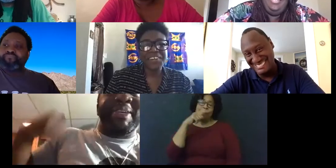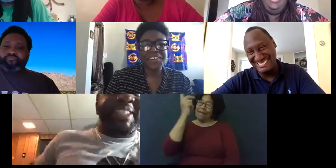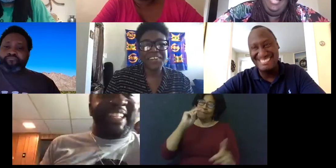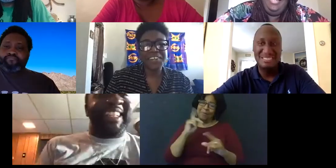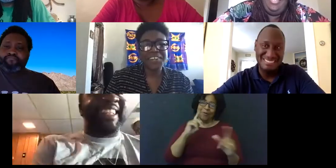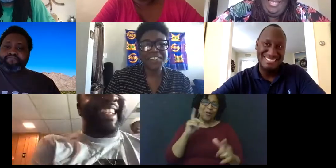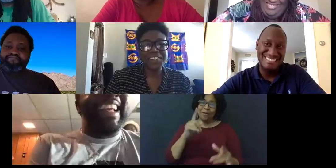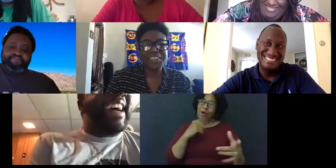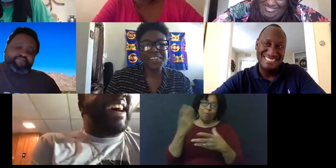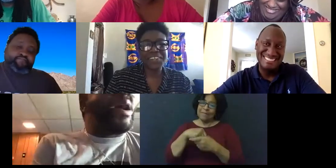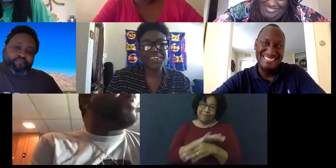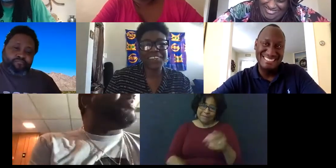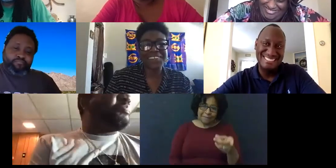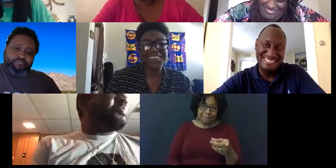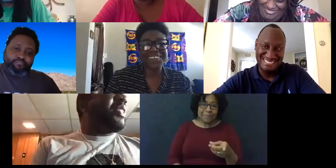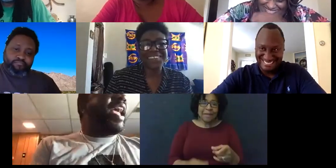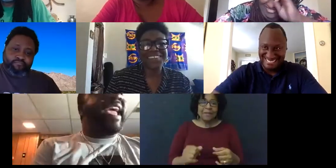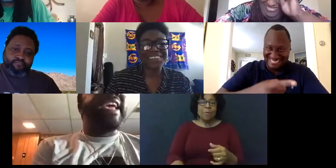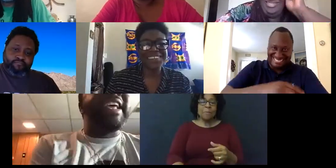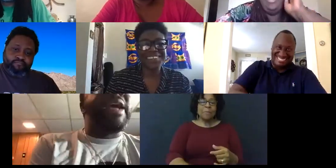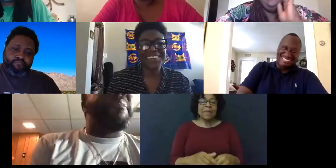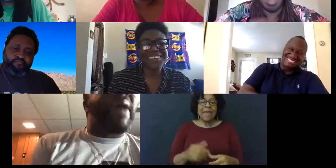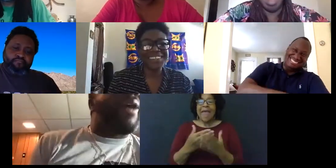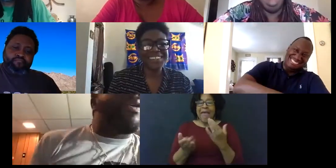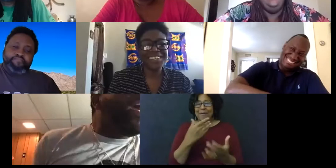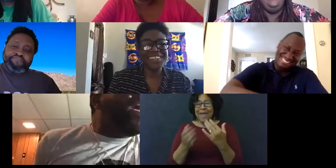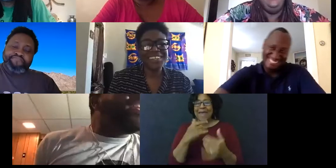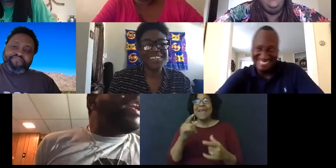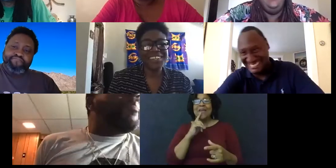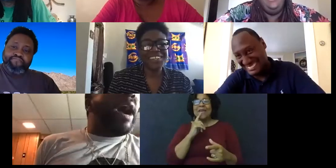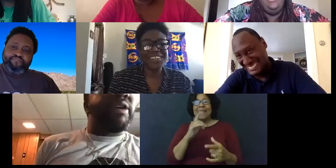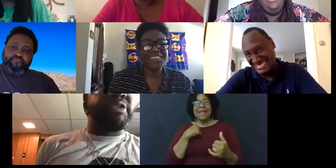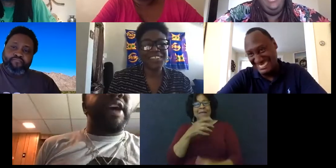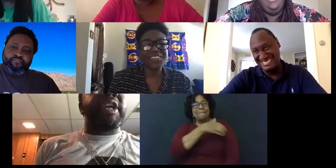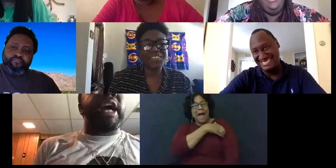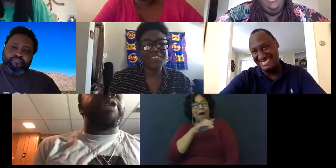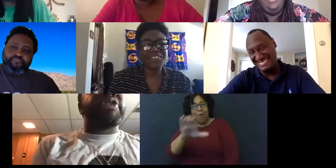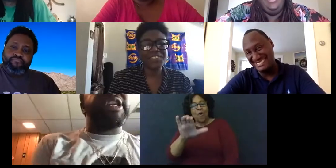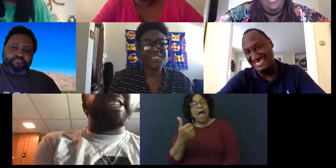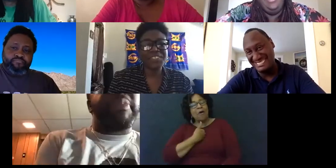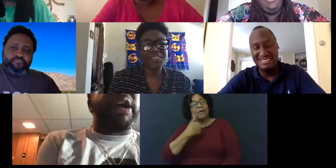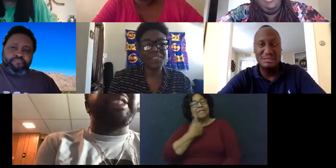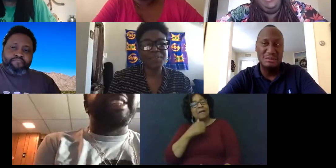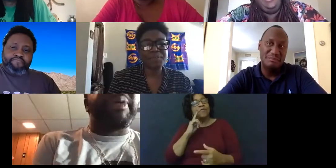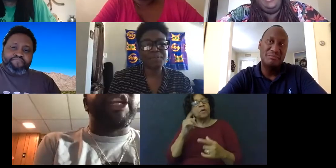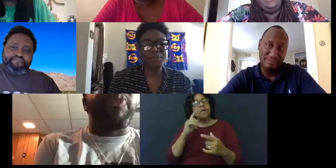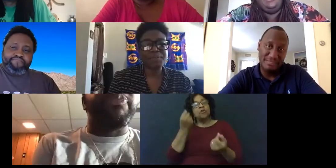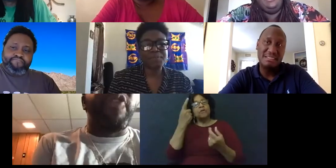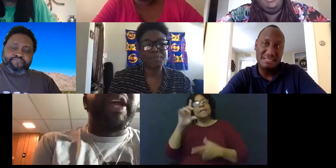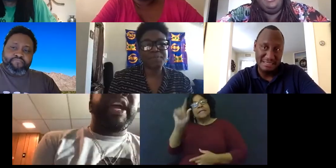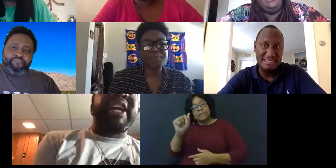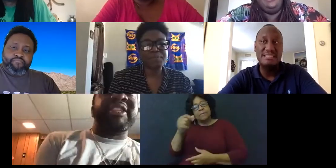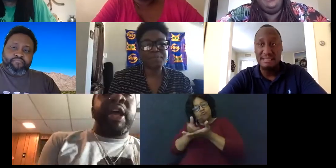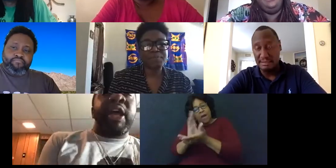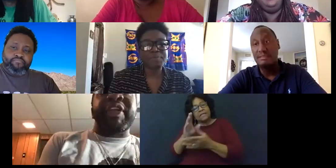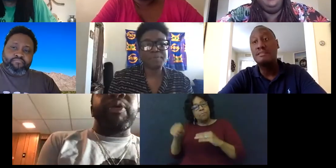was. He was all in the business. Yeah. All right. And then empower ourselves to understand the disability rights